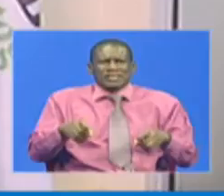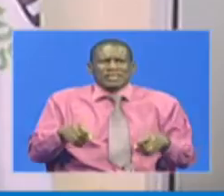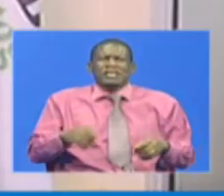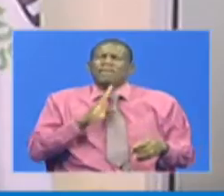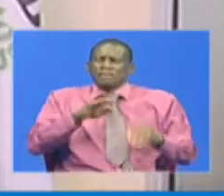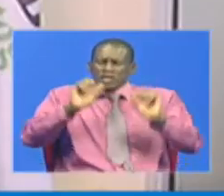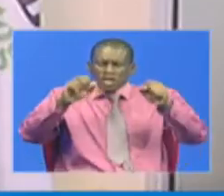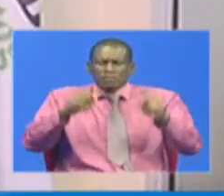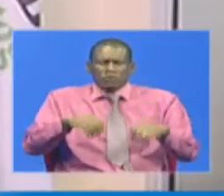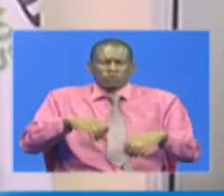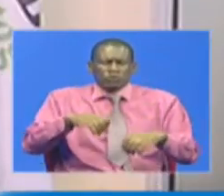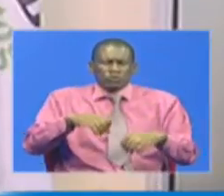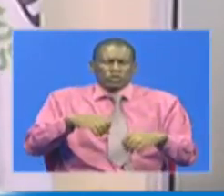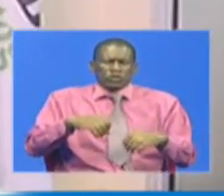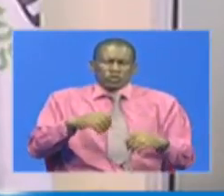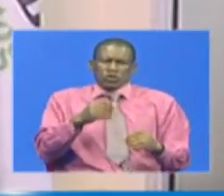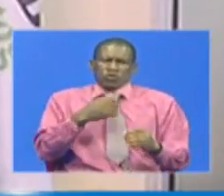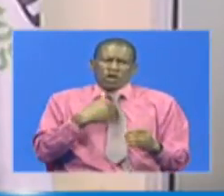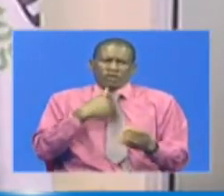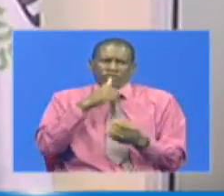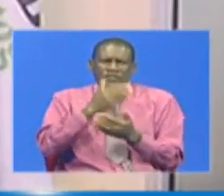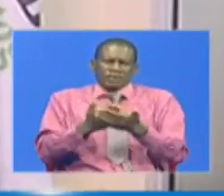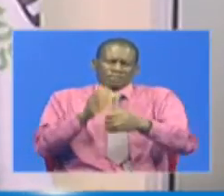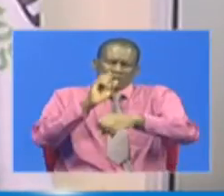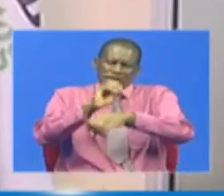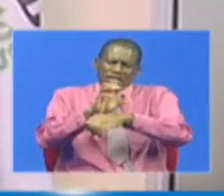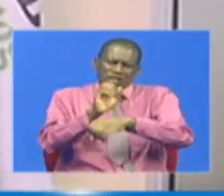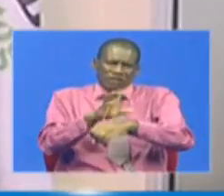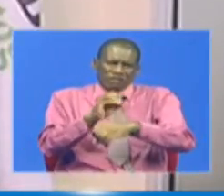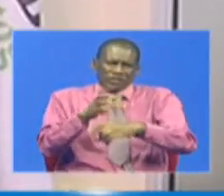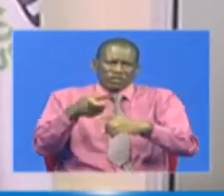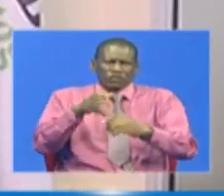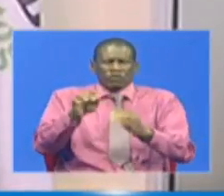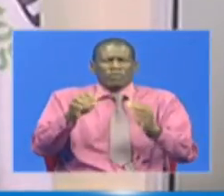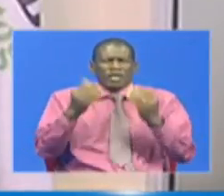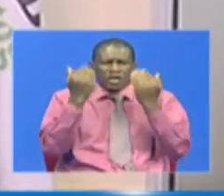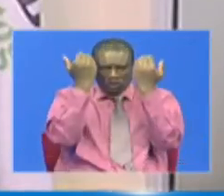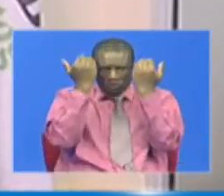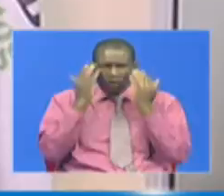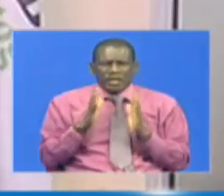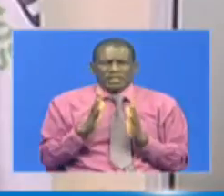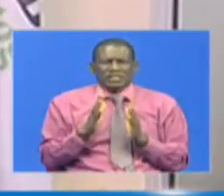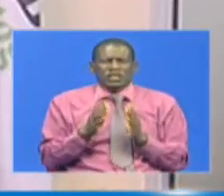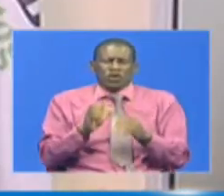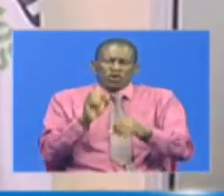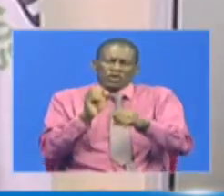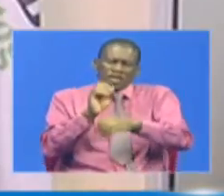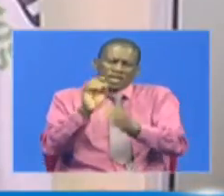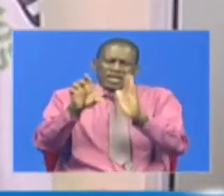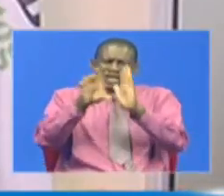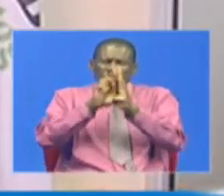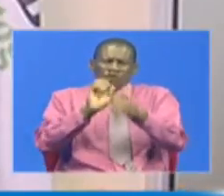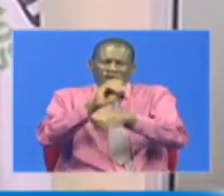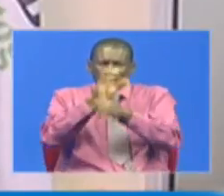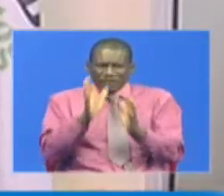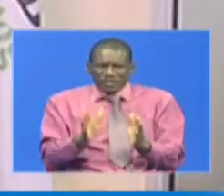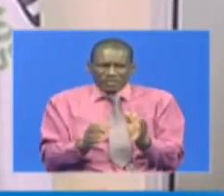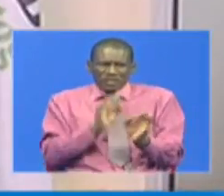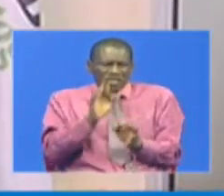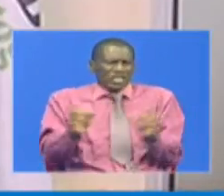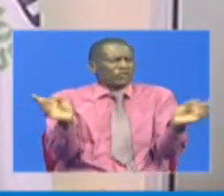to get certain advice from their legal advisors, legal departments. If not, we as the